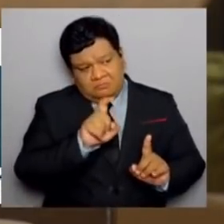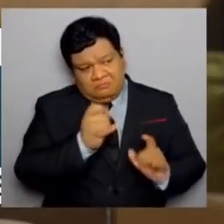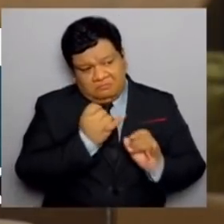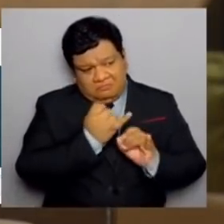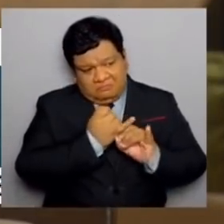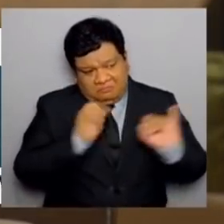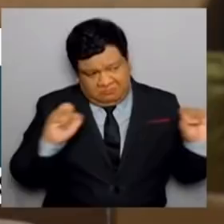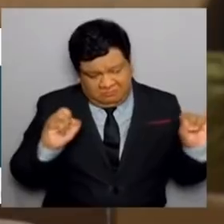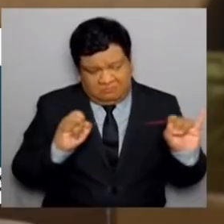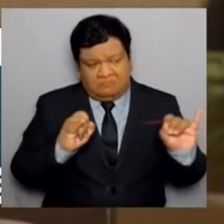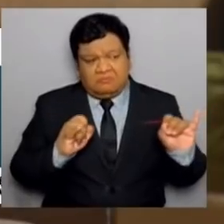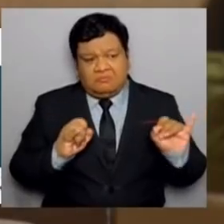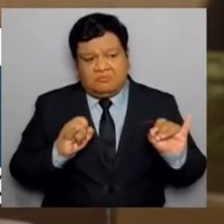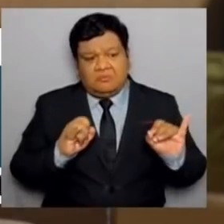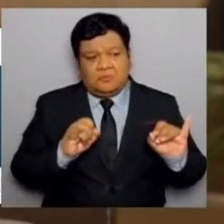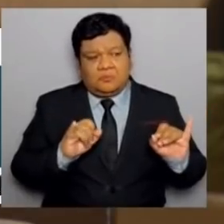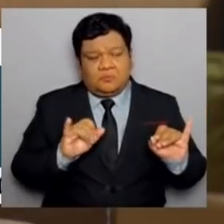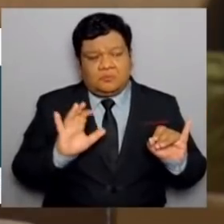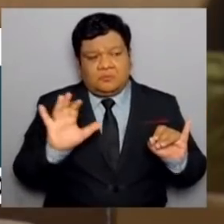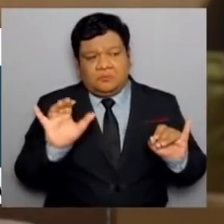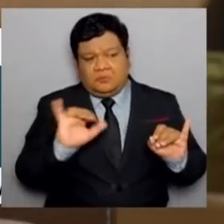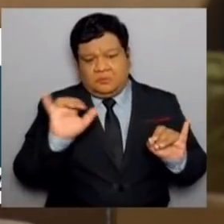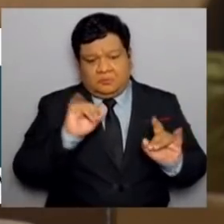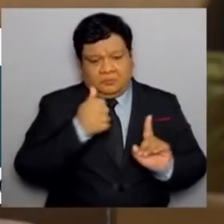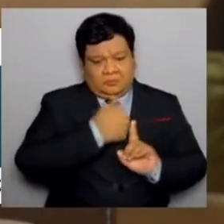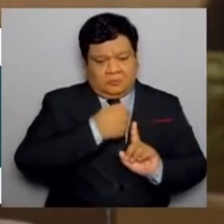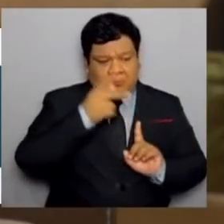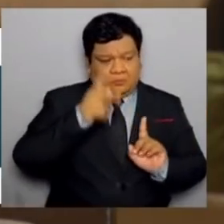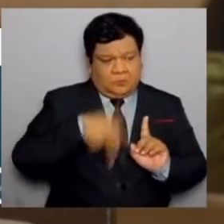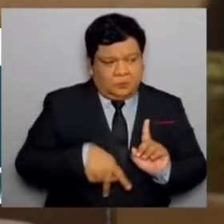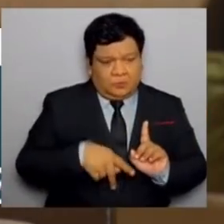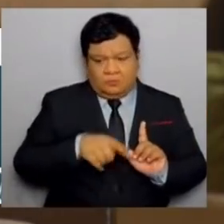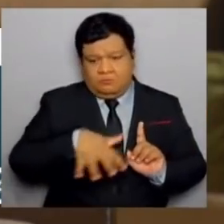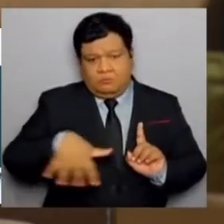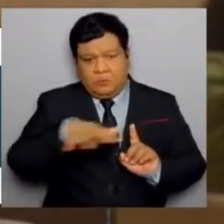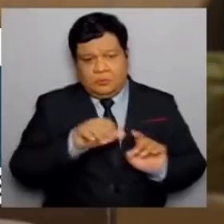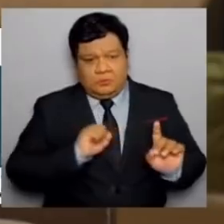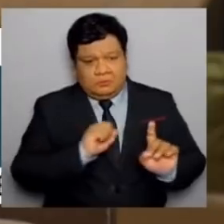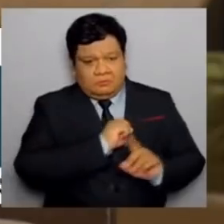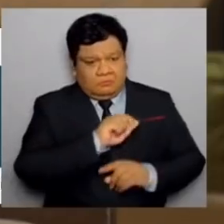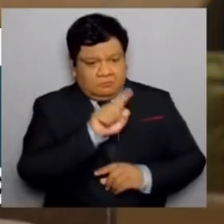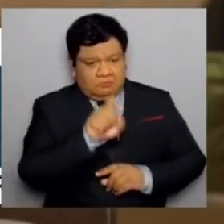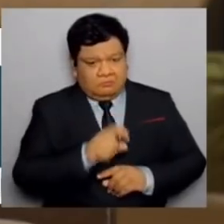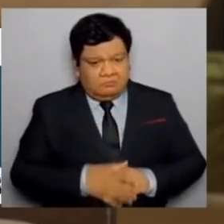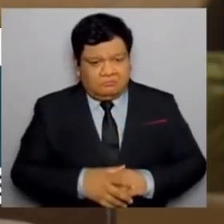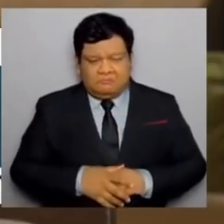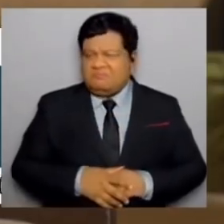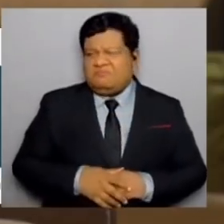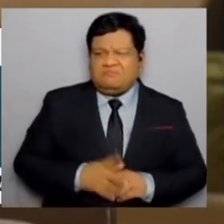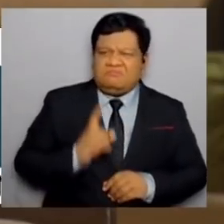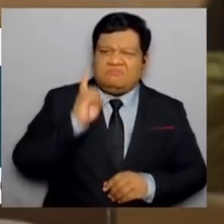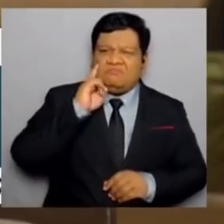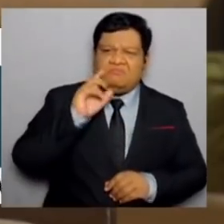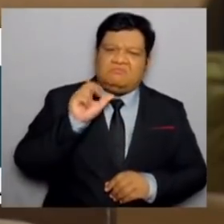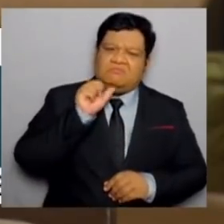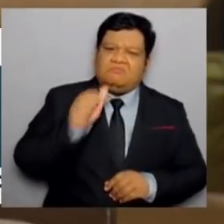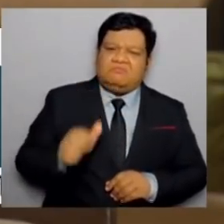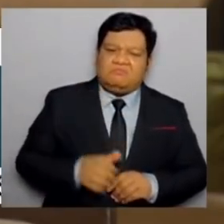the person is ba ang chamber? No.